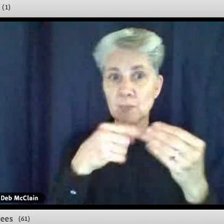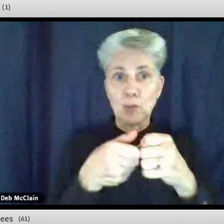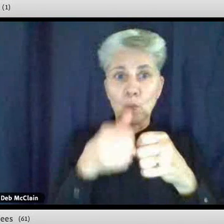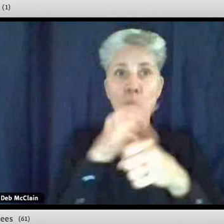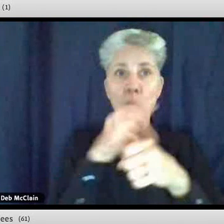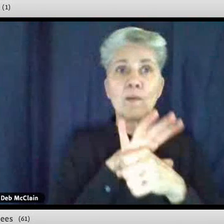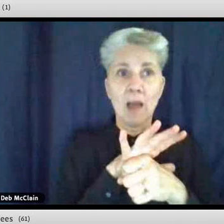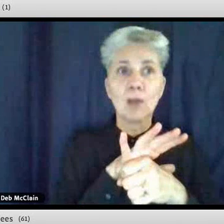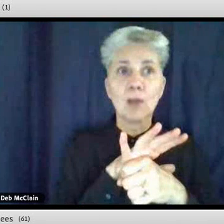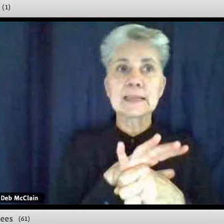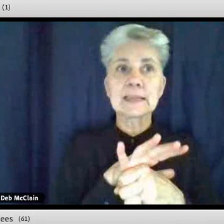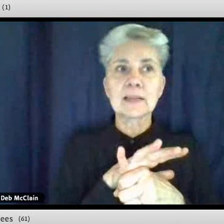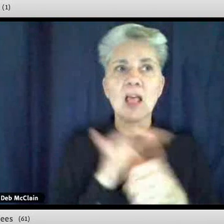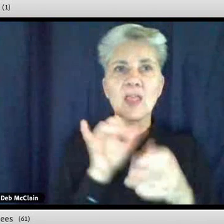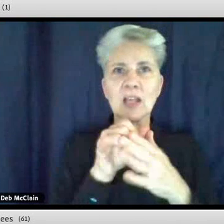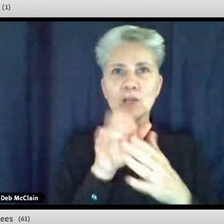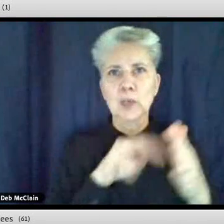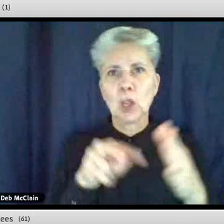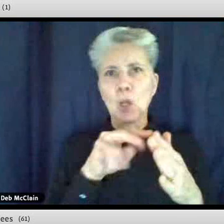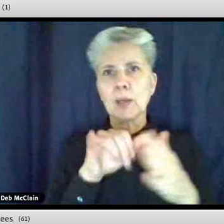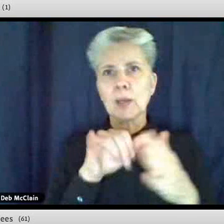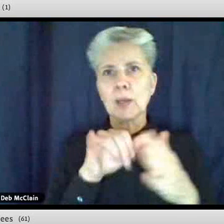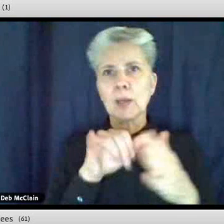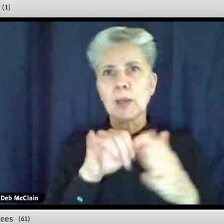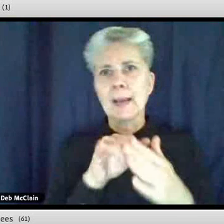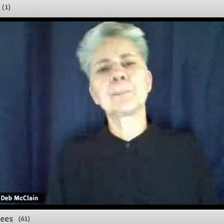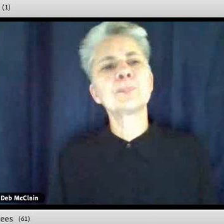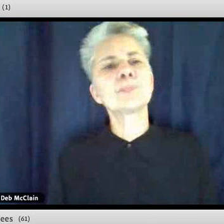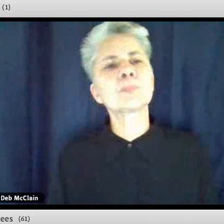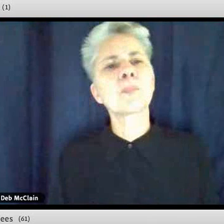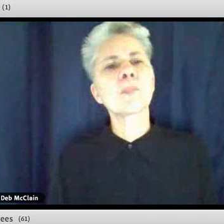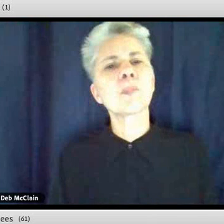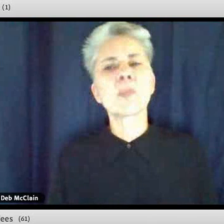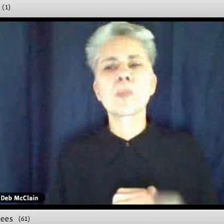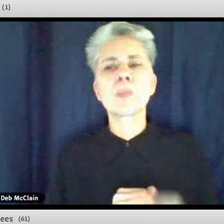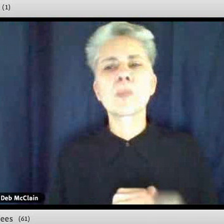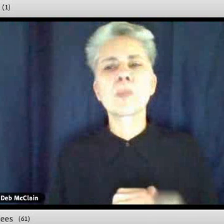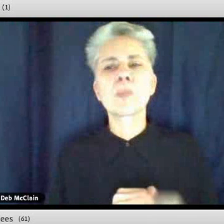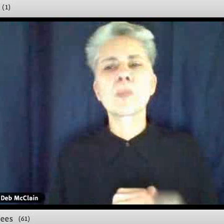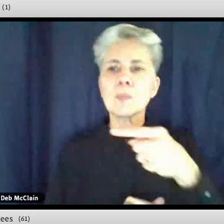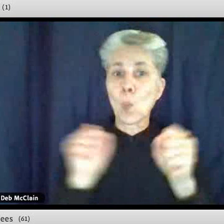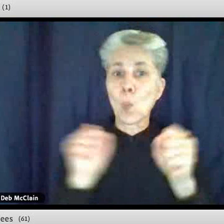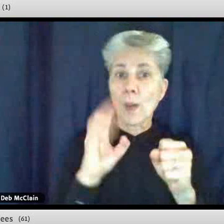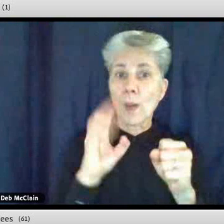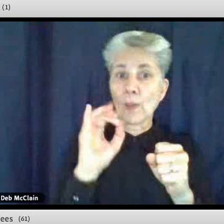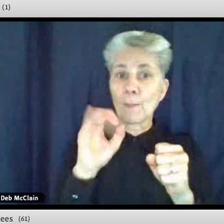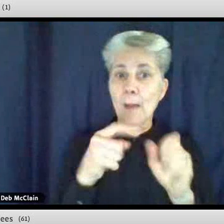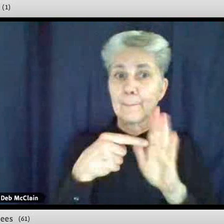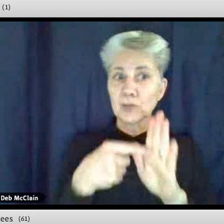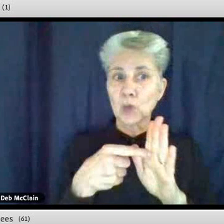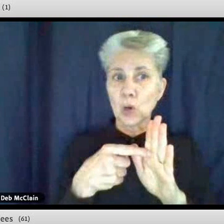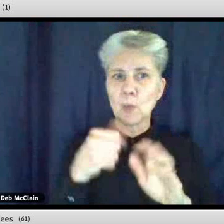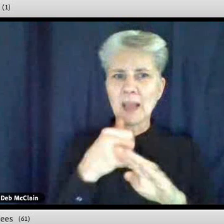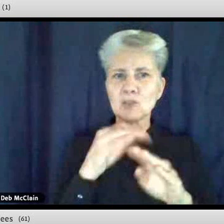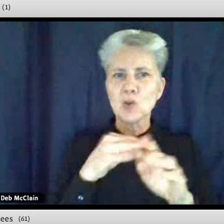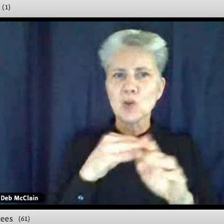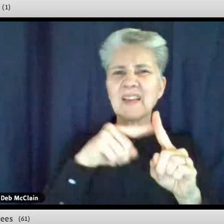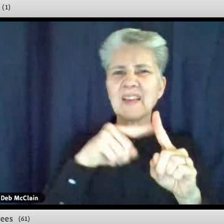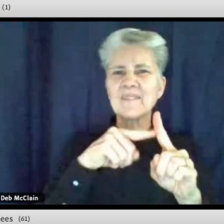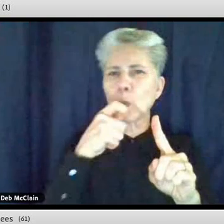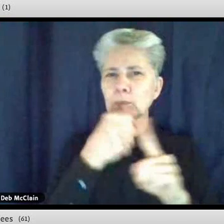nice. But also has information on the coronavirus that you can look at. This is that weather